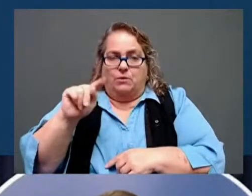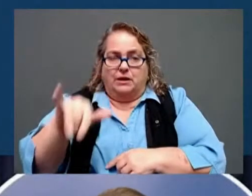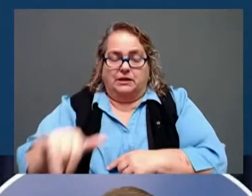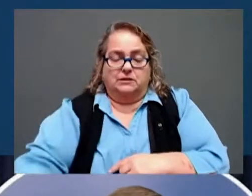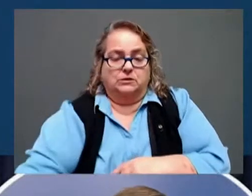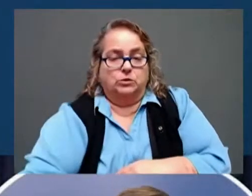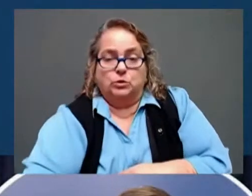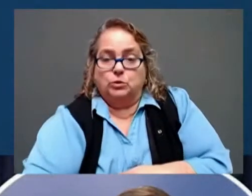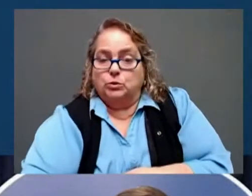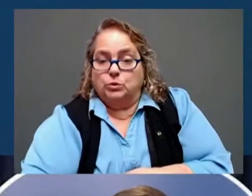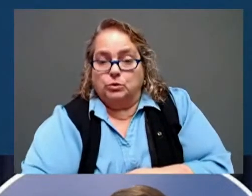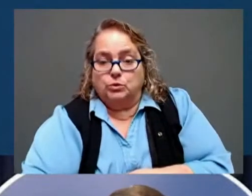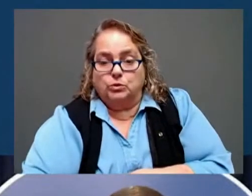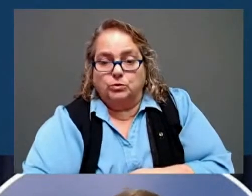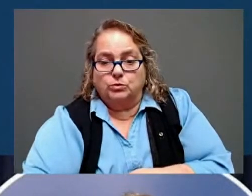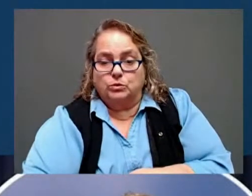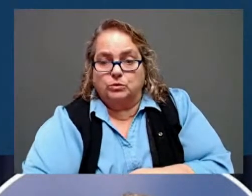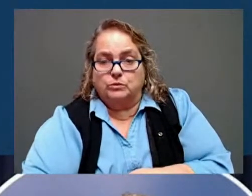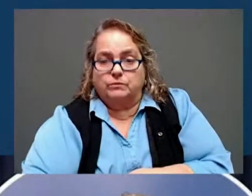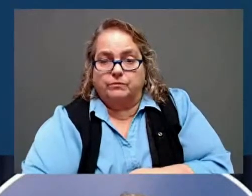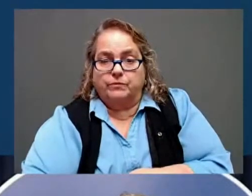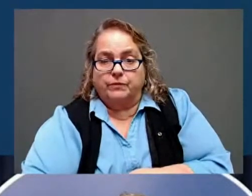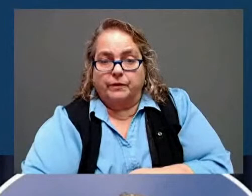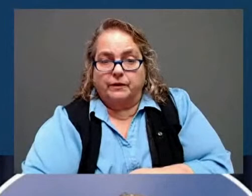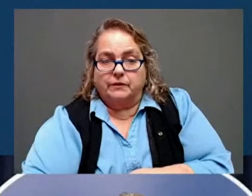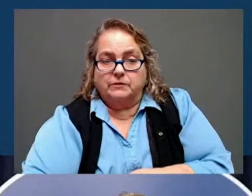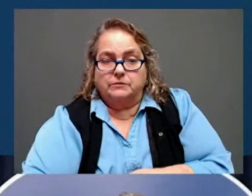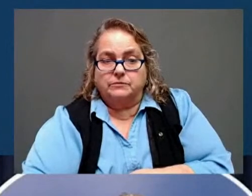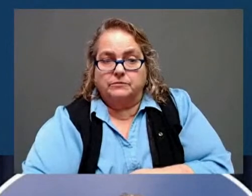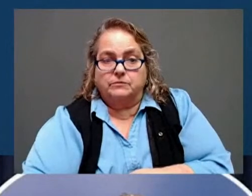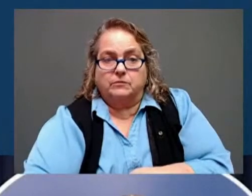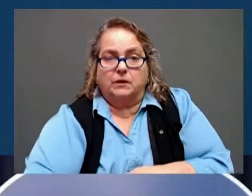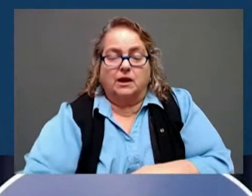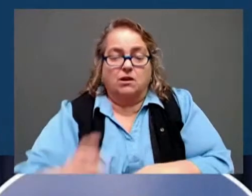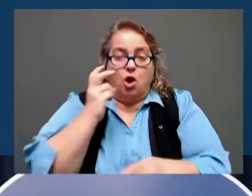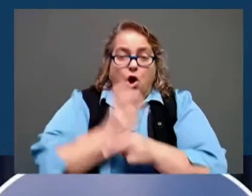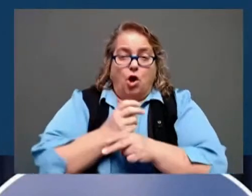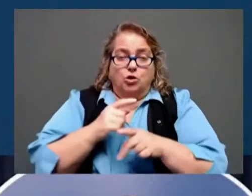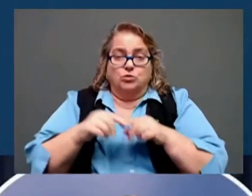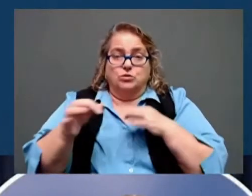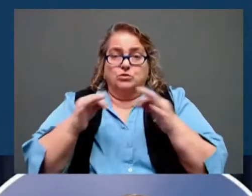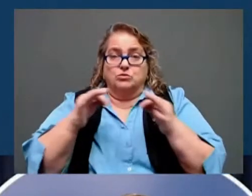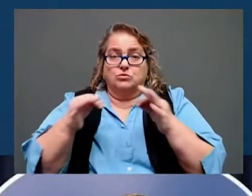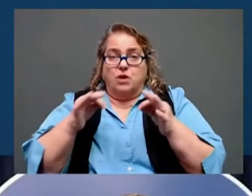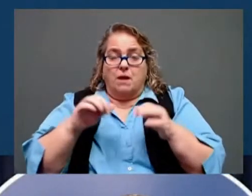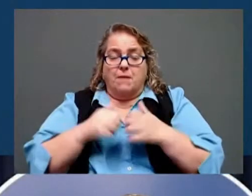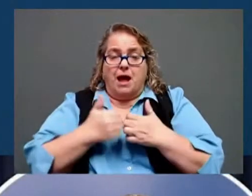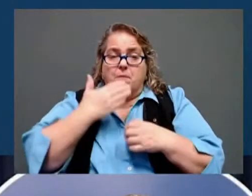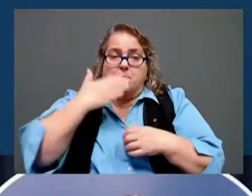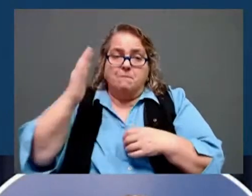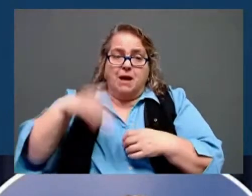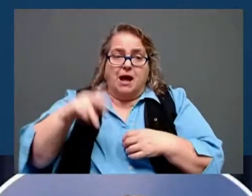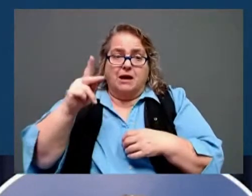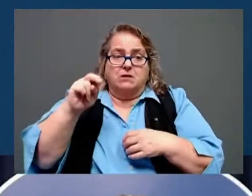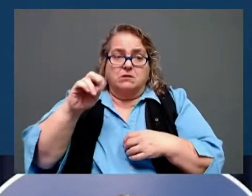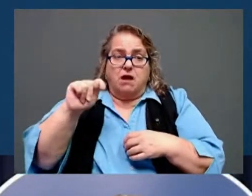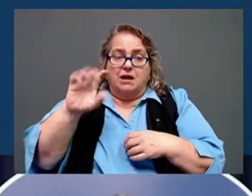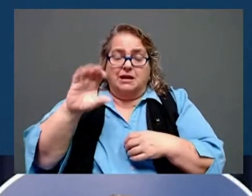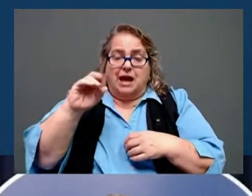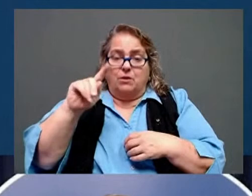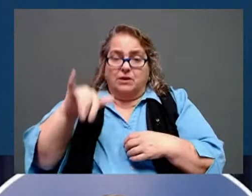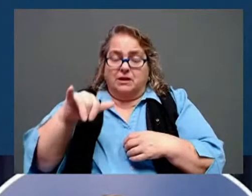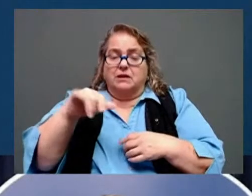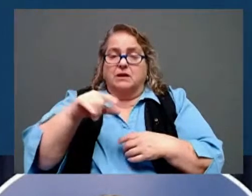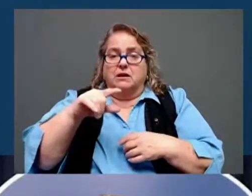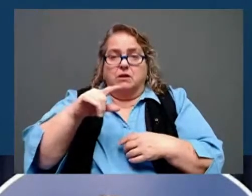It is really hard to describe the devastation there. First, we went to the Knott County Sportsplex, where